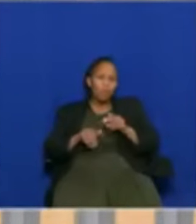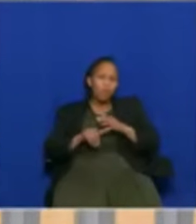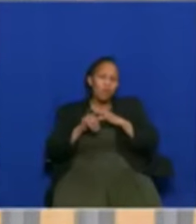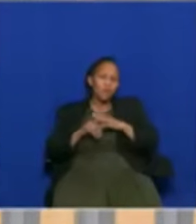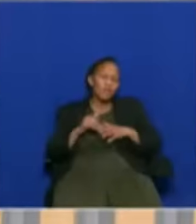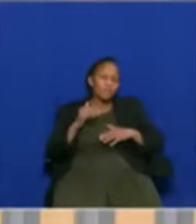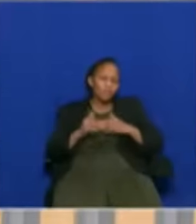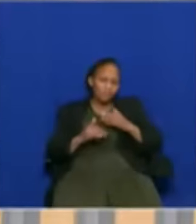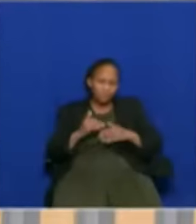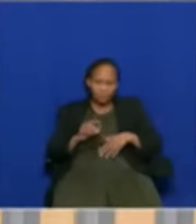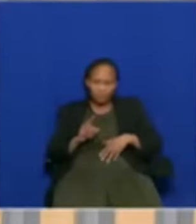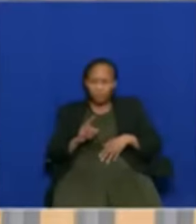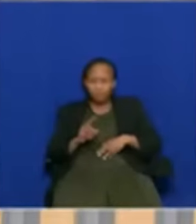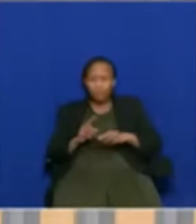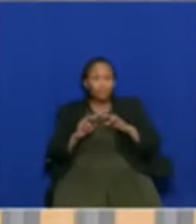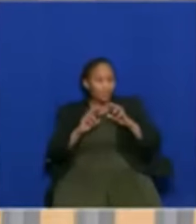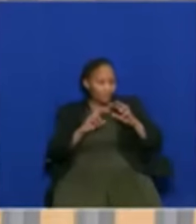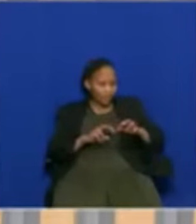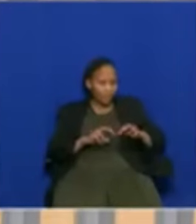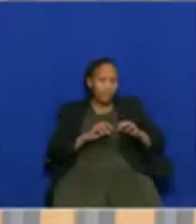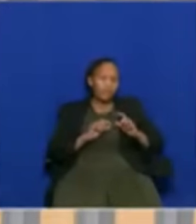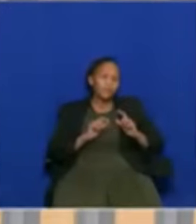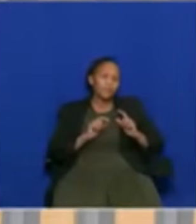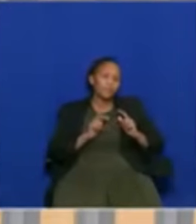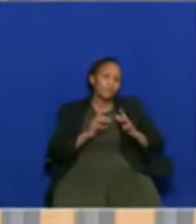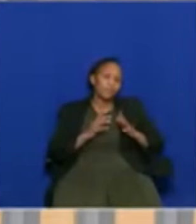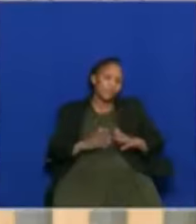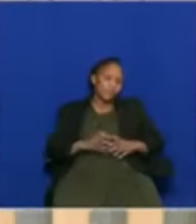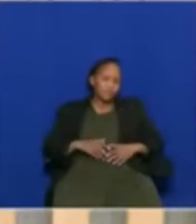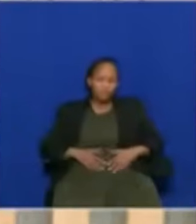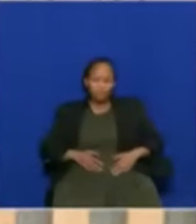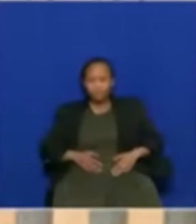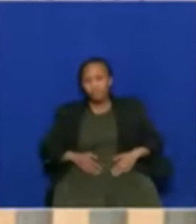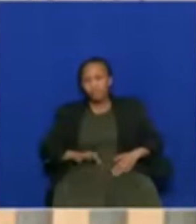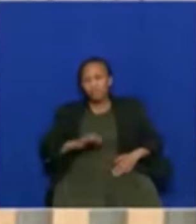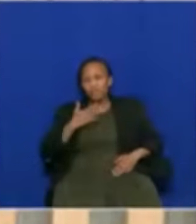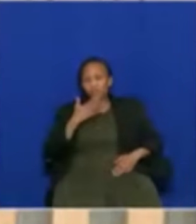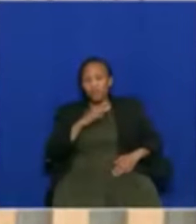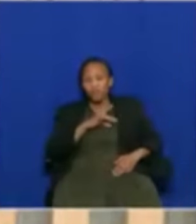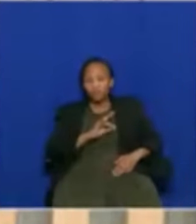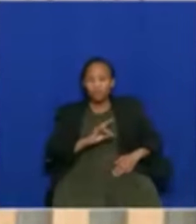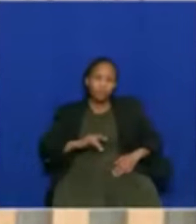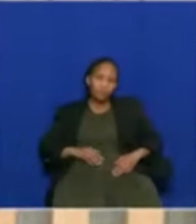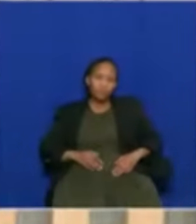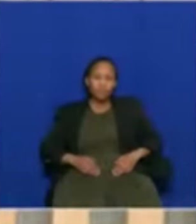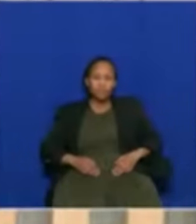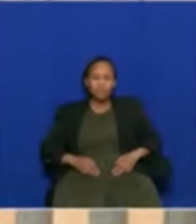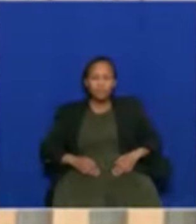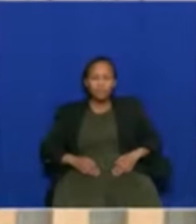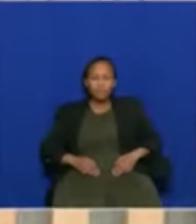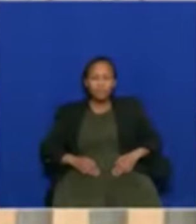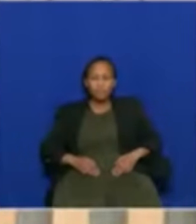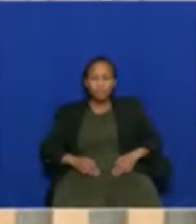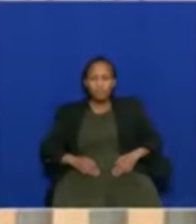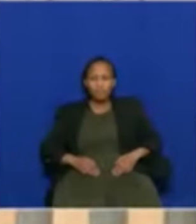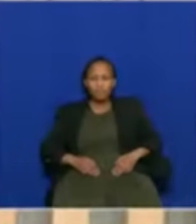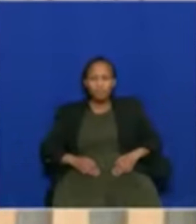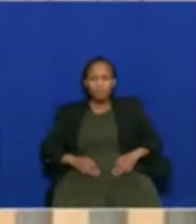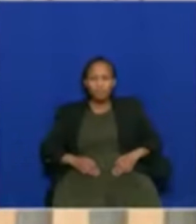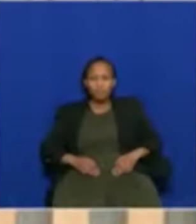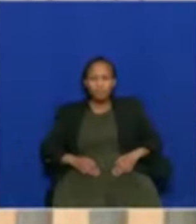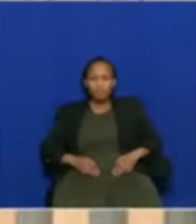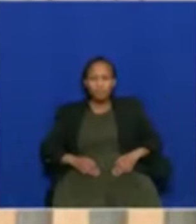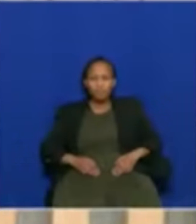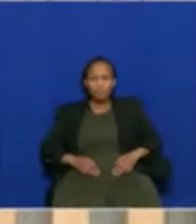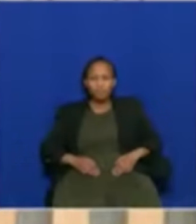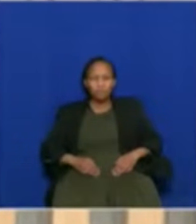All right, thank you. Thank you, Chair. I said we are going to our last